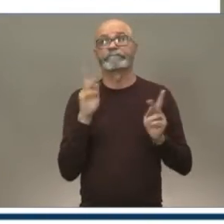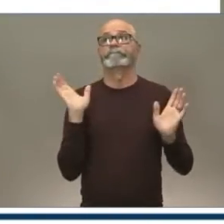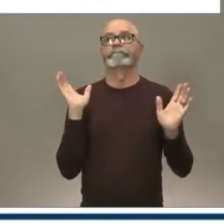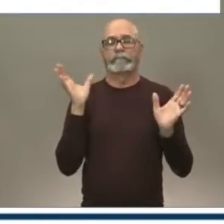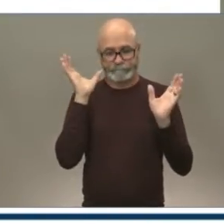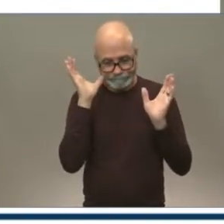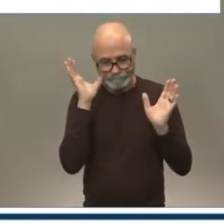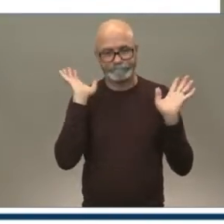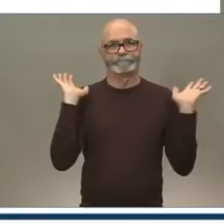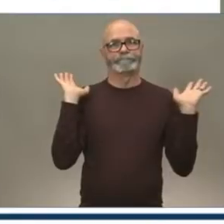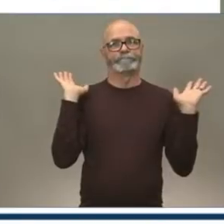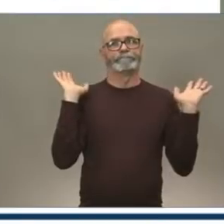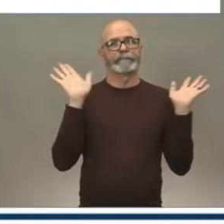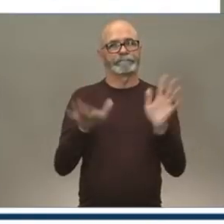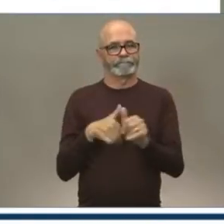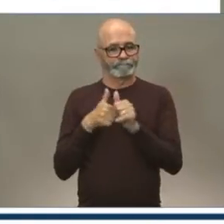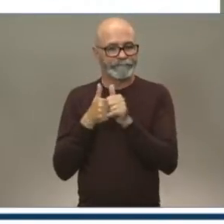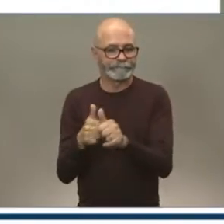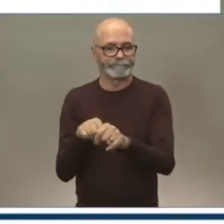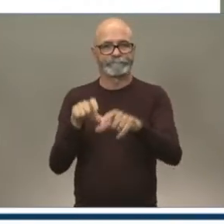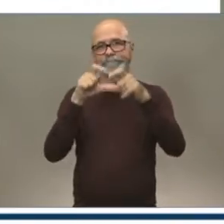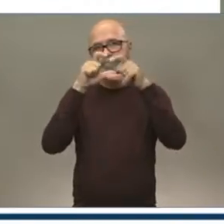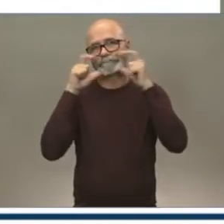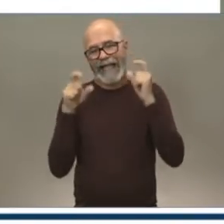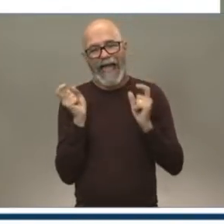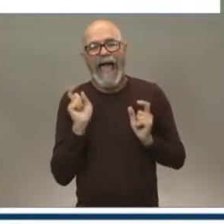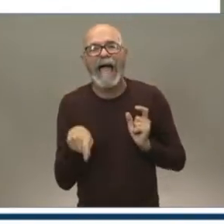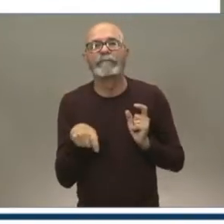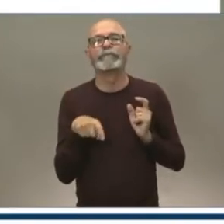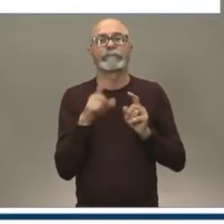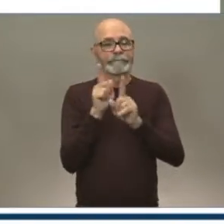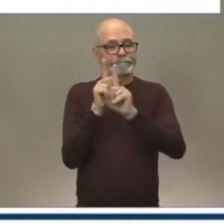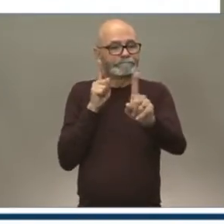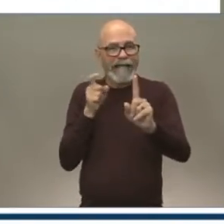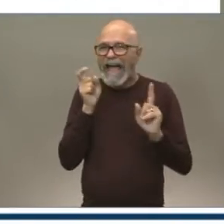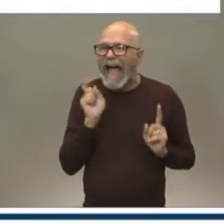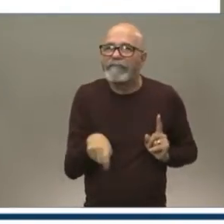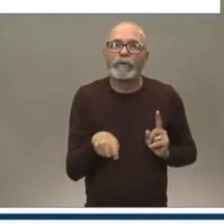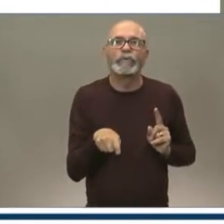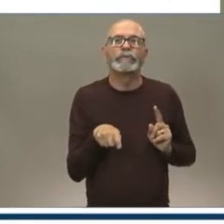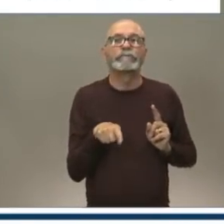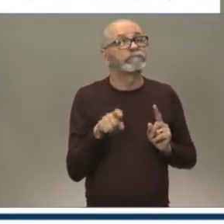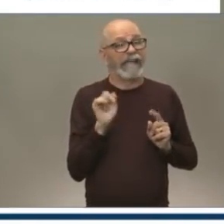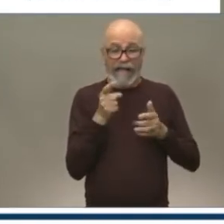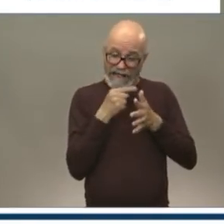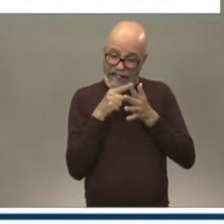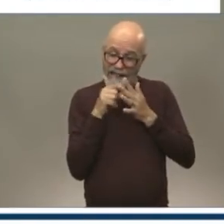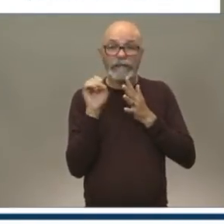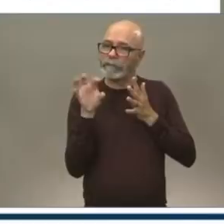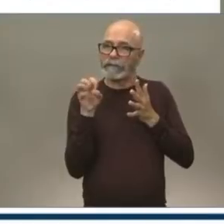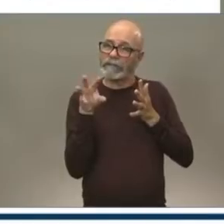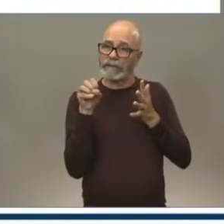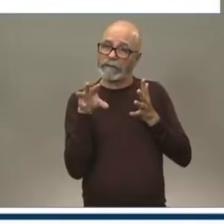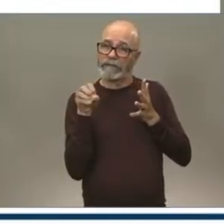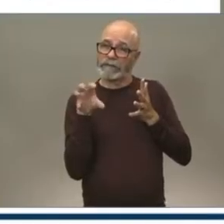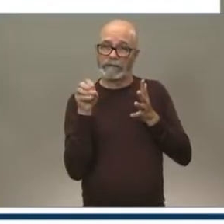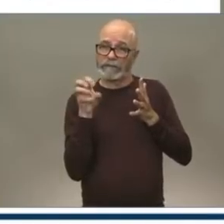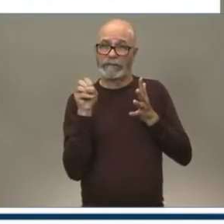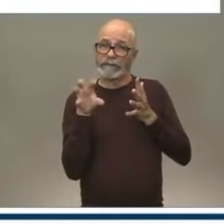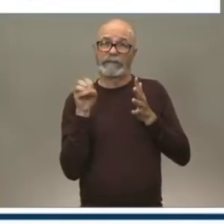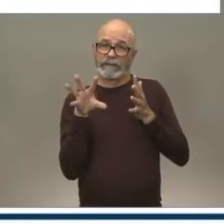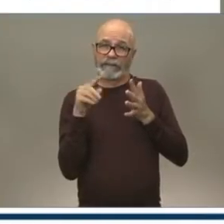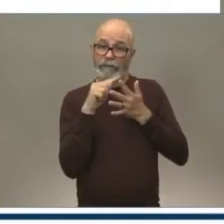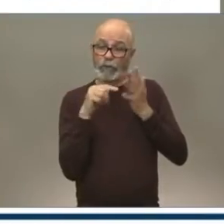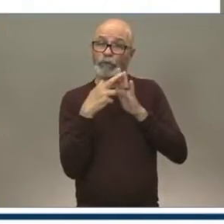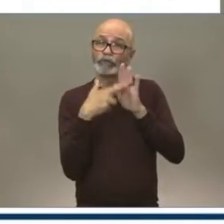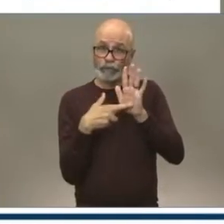do, masking, maintaining physical distance, that all our adherence to the public health restrictions and the public health